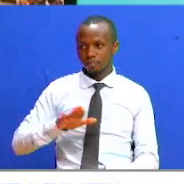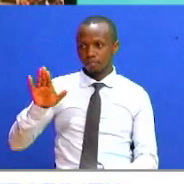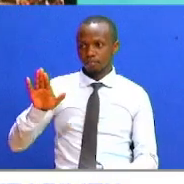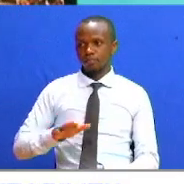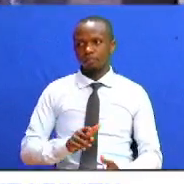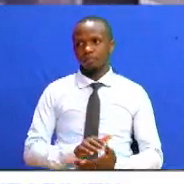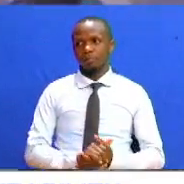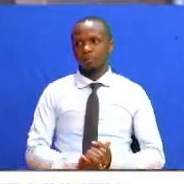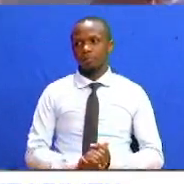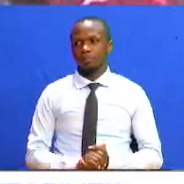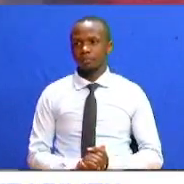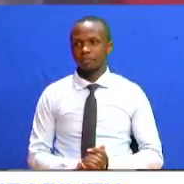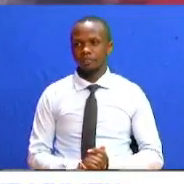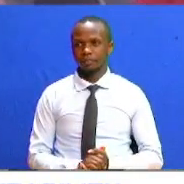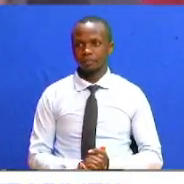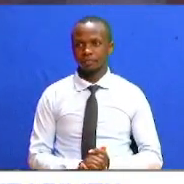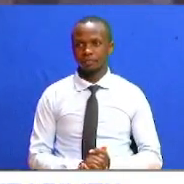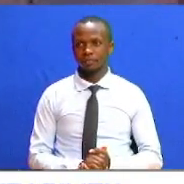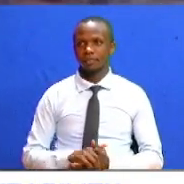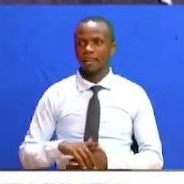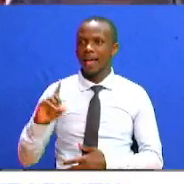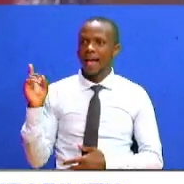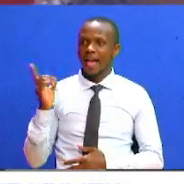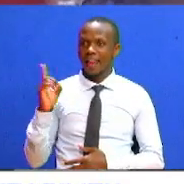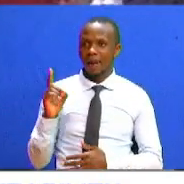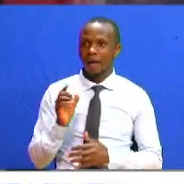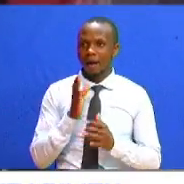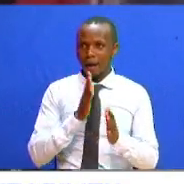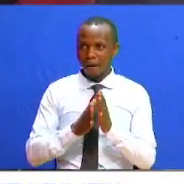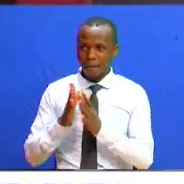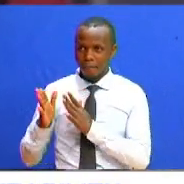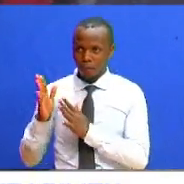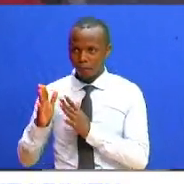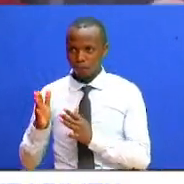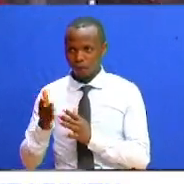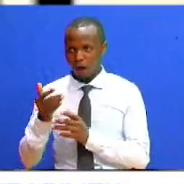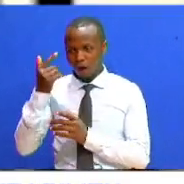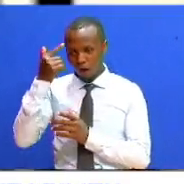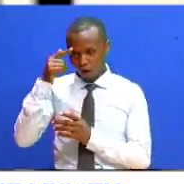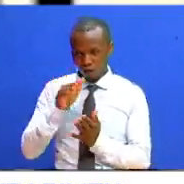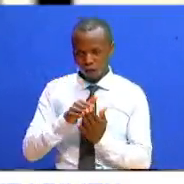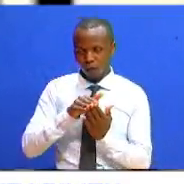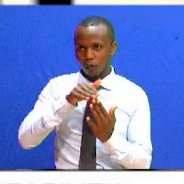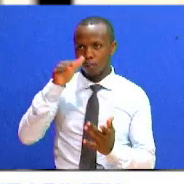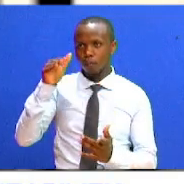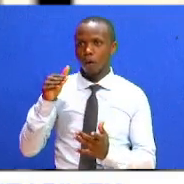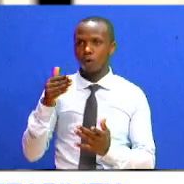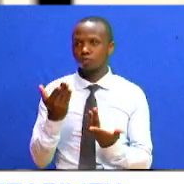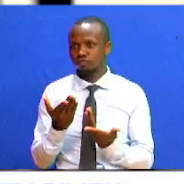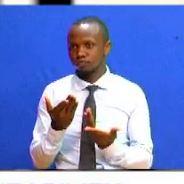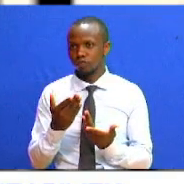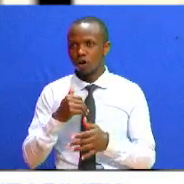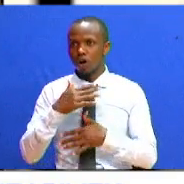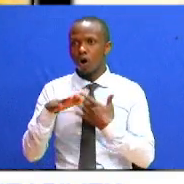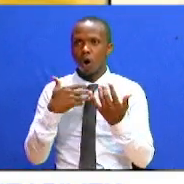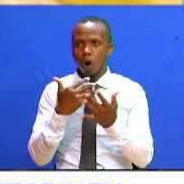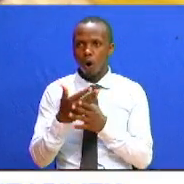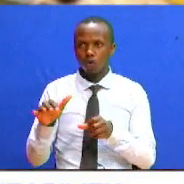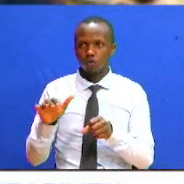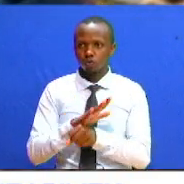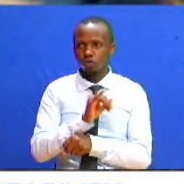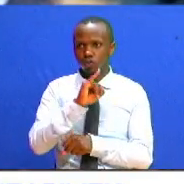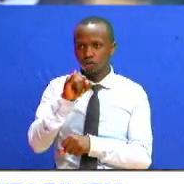details. In Nairobi, preparations are underway for what's been called hashtag